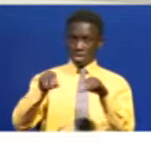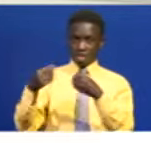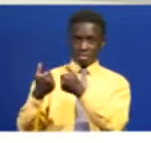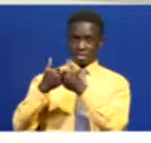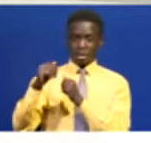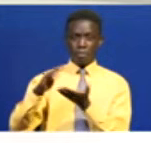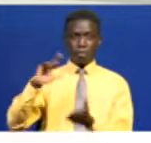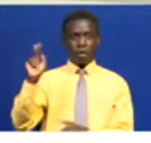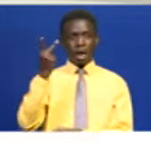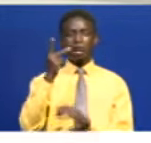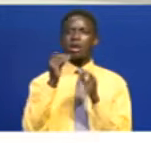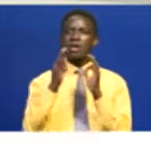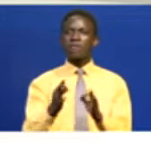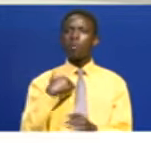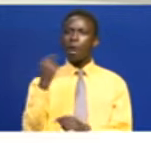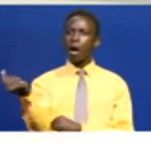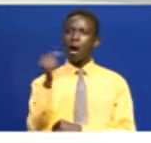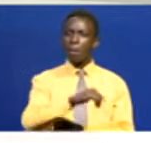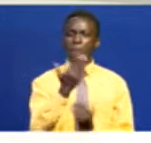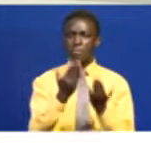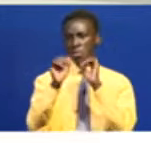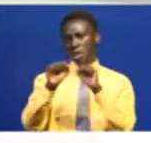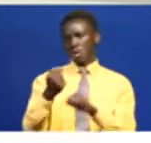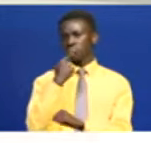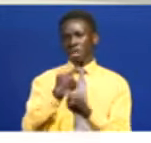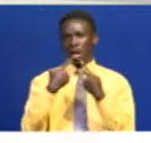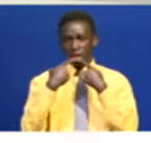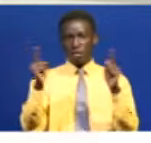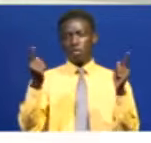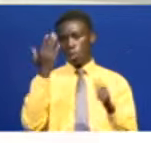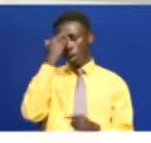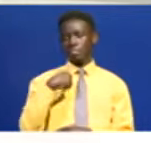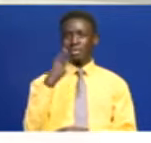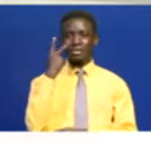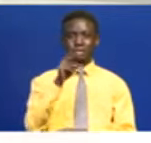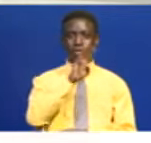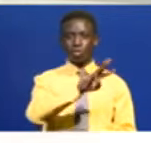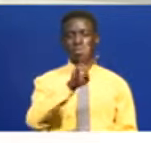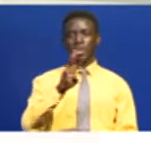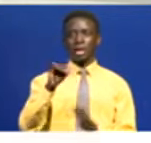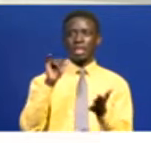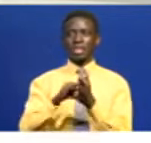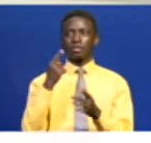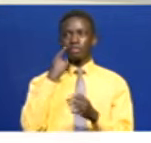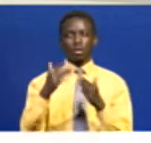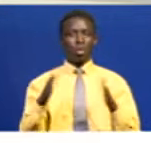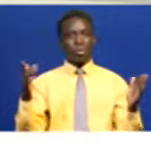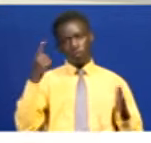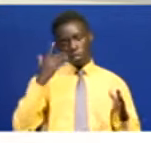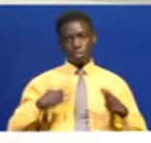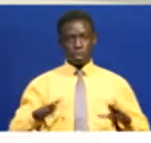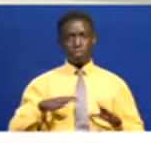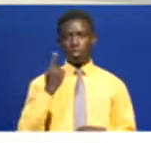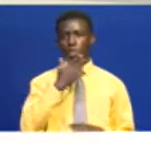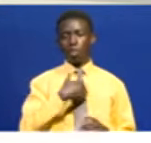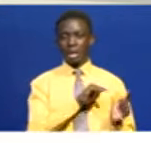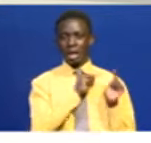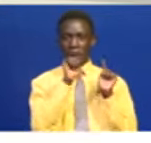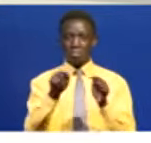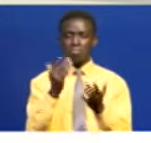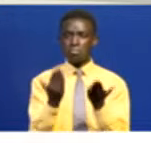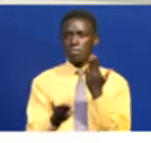to attend, perhaps maybe you can just tell them, because I saw on the website that it's still open for people who want to attend. Maybe you